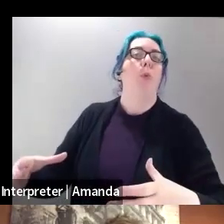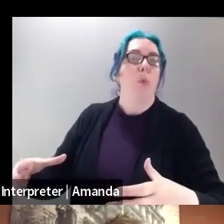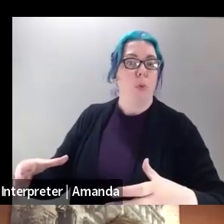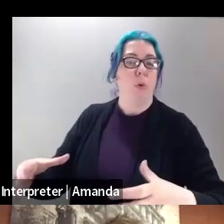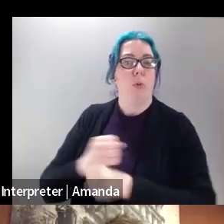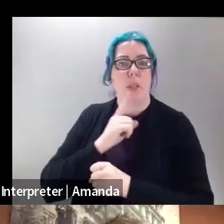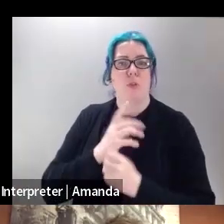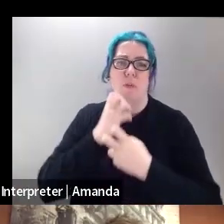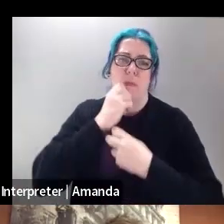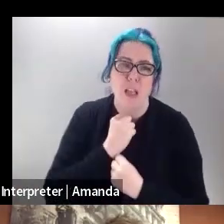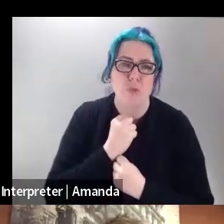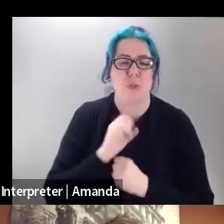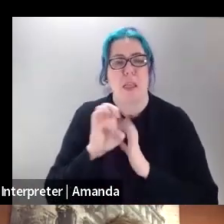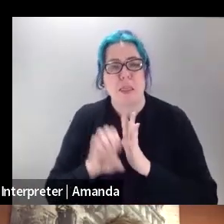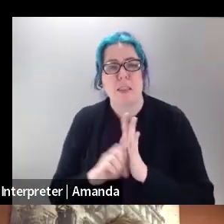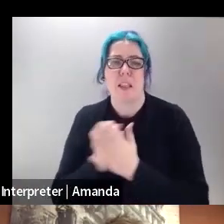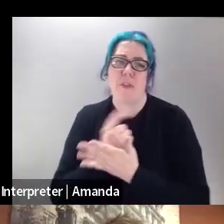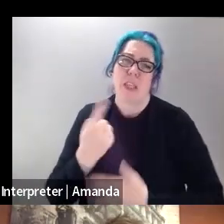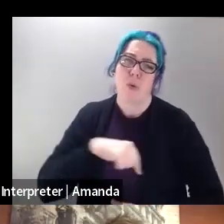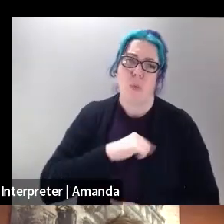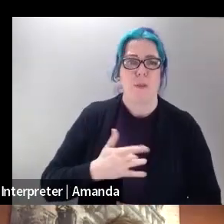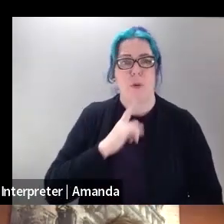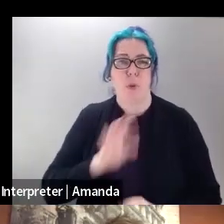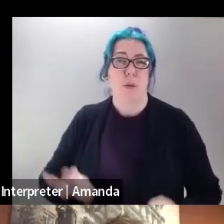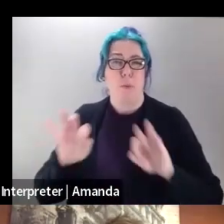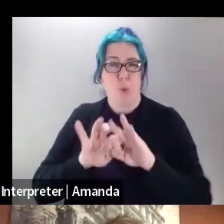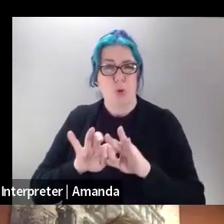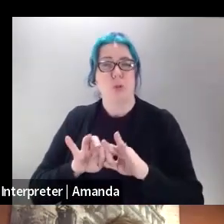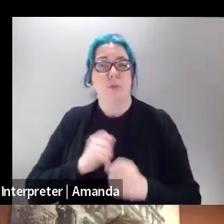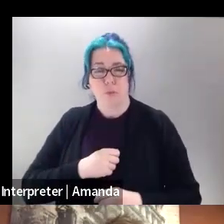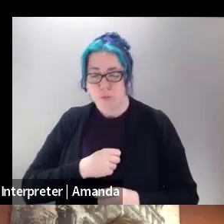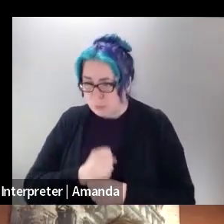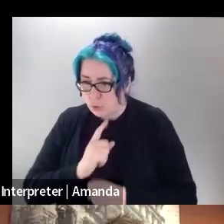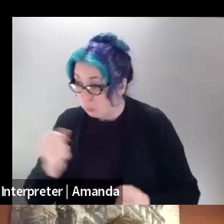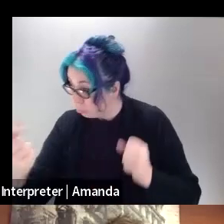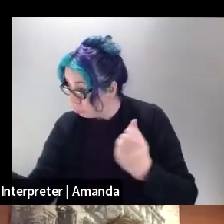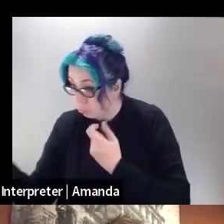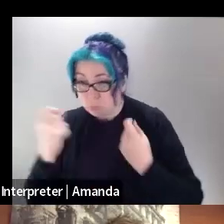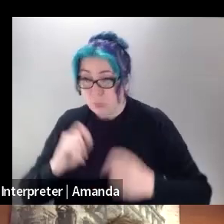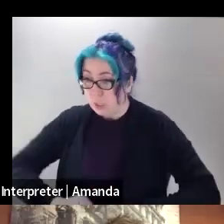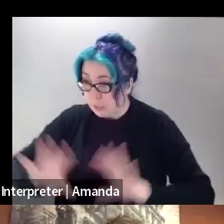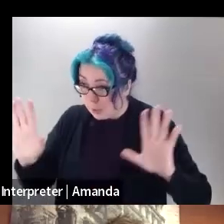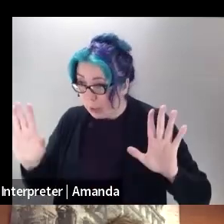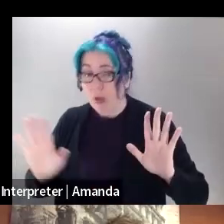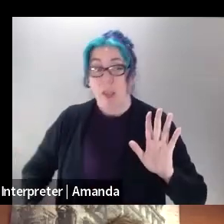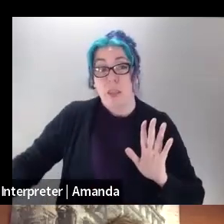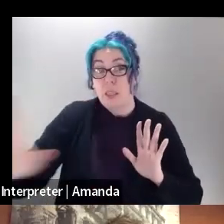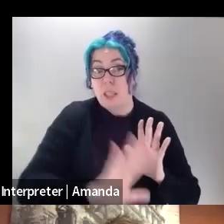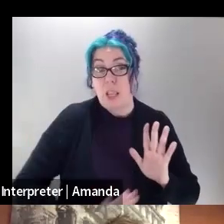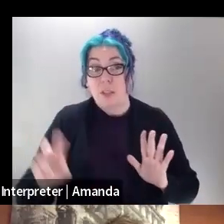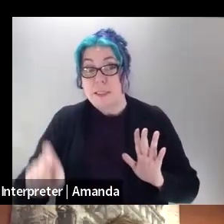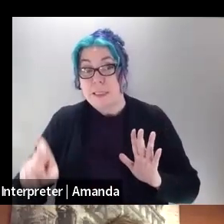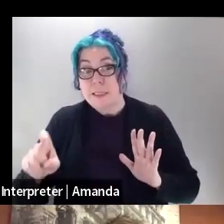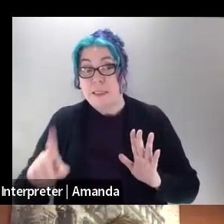are important, that is easily understood by our collaborators rather than opaque and impenetrable or whatever, that has a